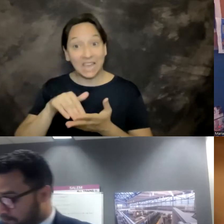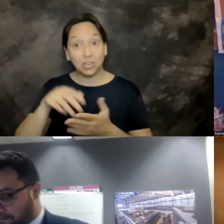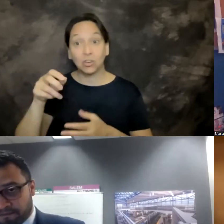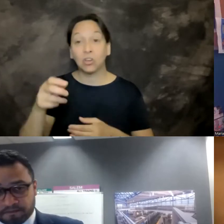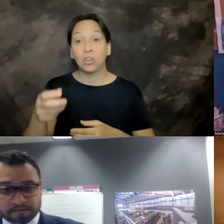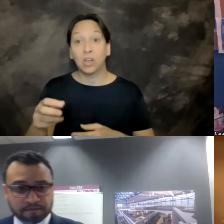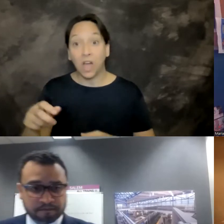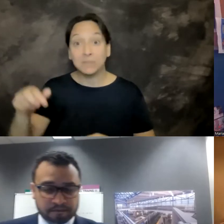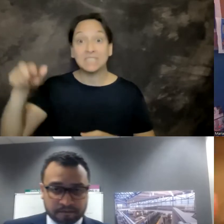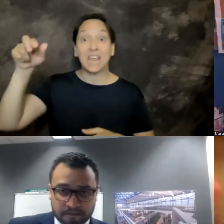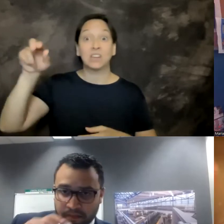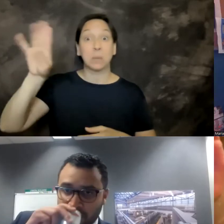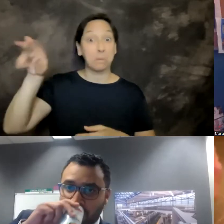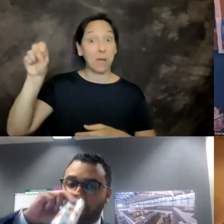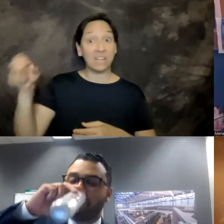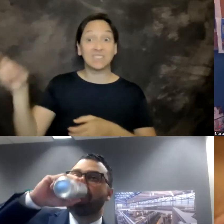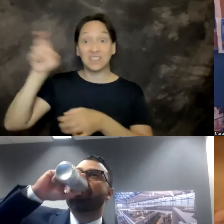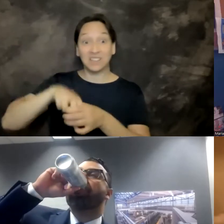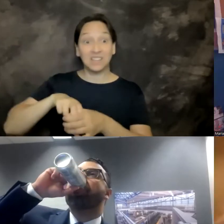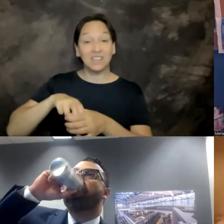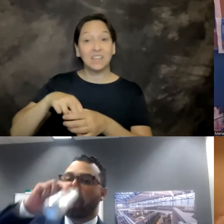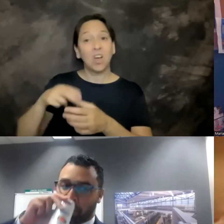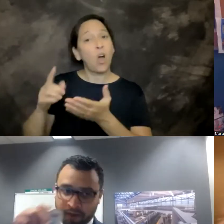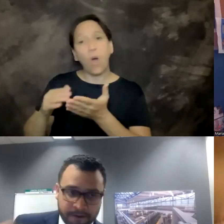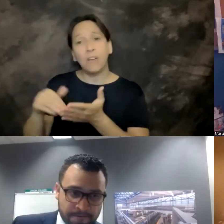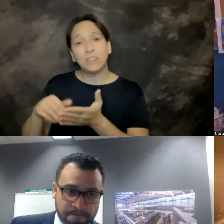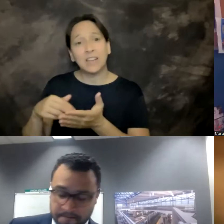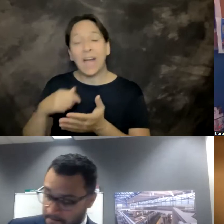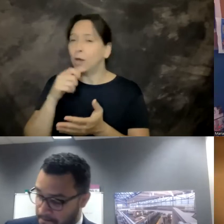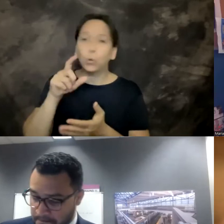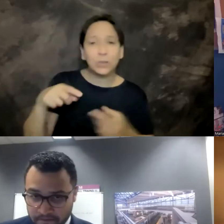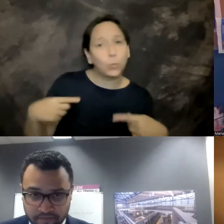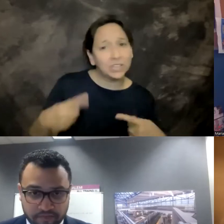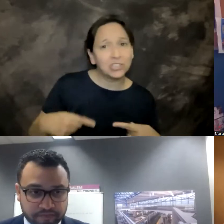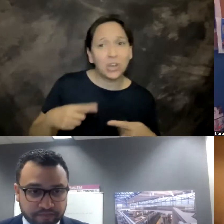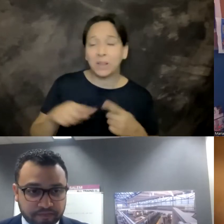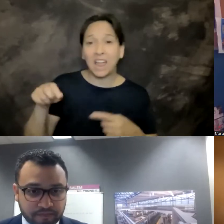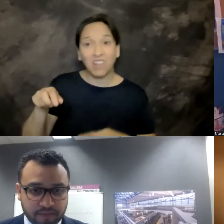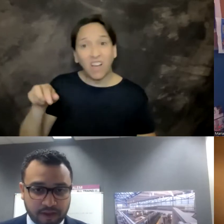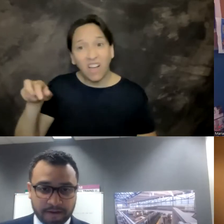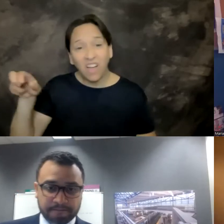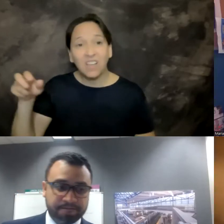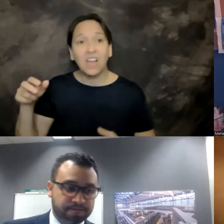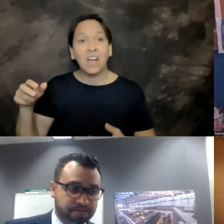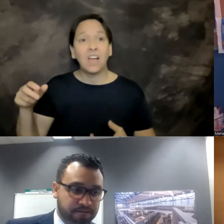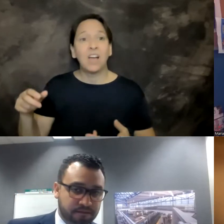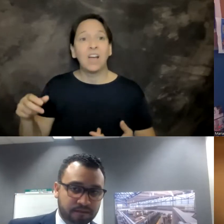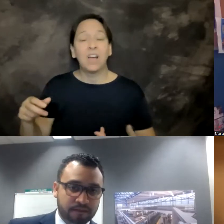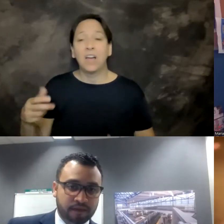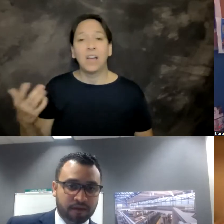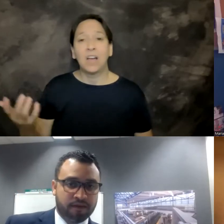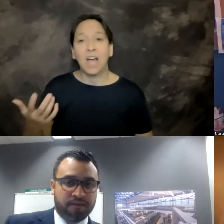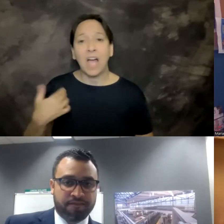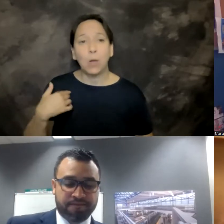bus, and a lot of the Green Line buses, you can't walk up. I don't need a wheelchair, but I'm going to be riding a lift like somebody in a, you